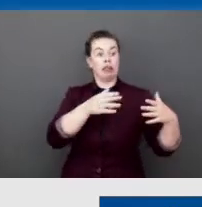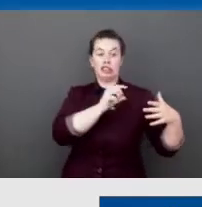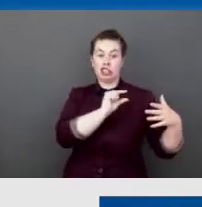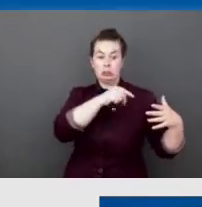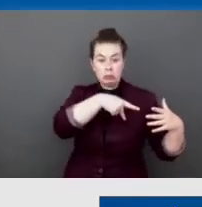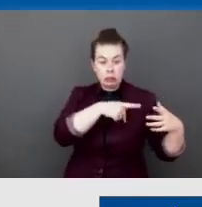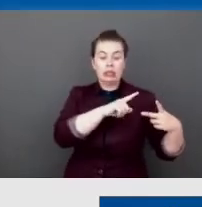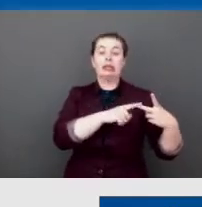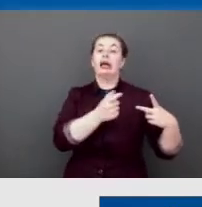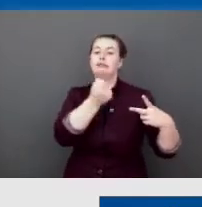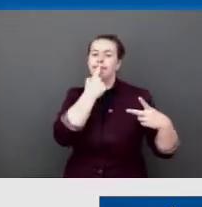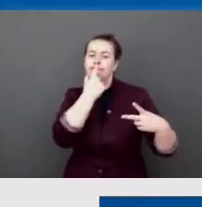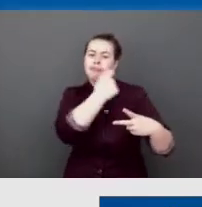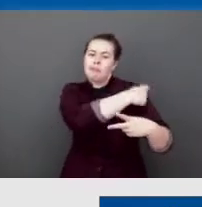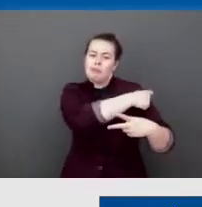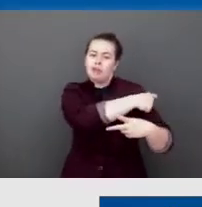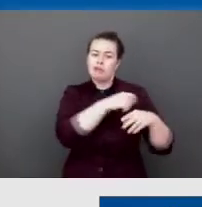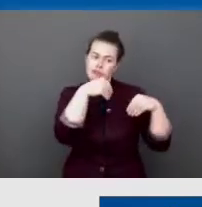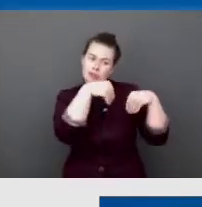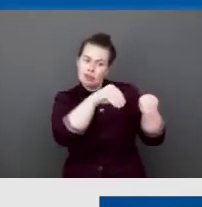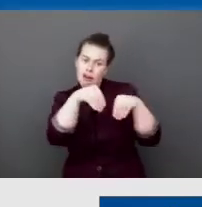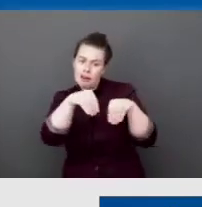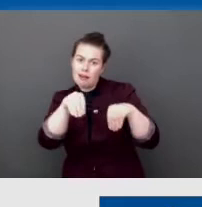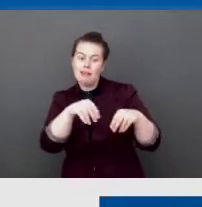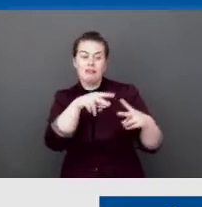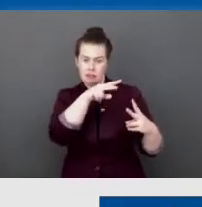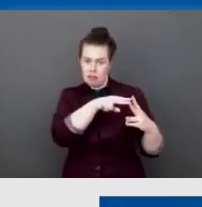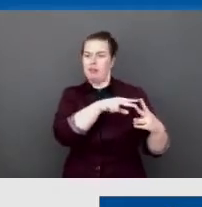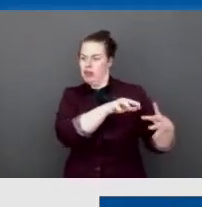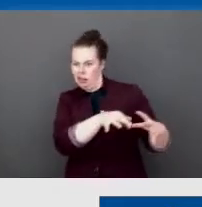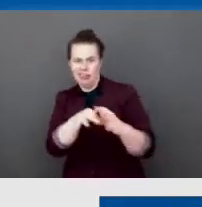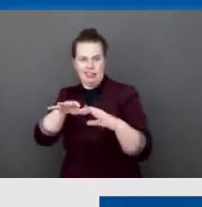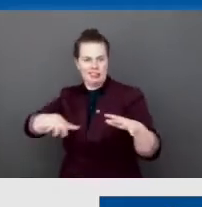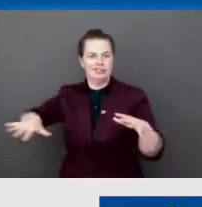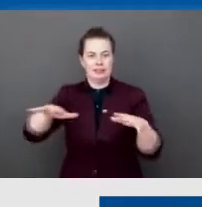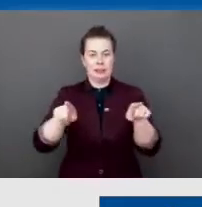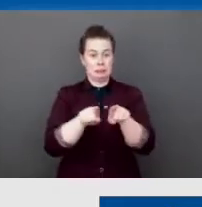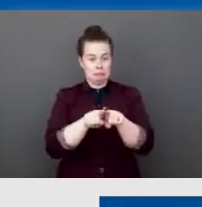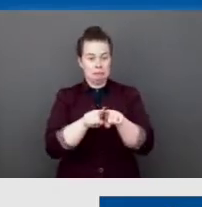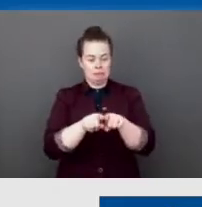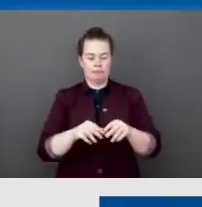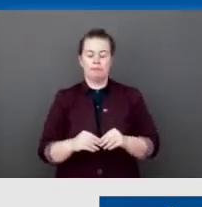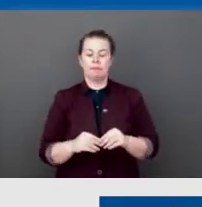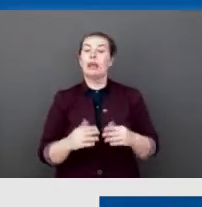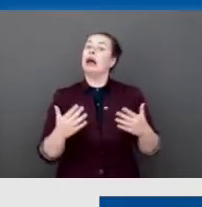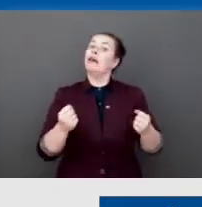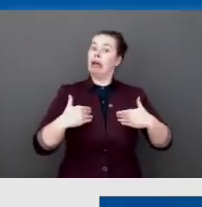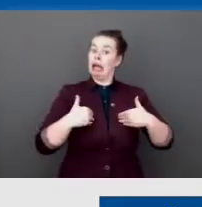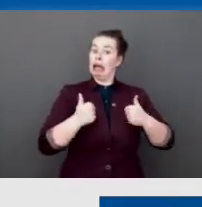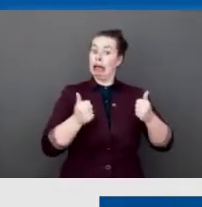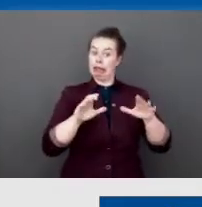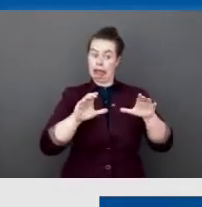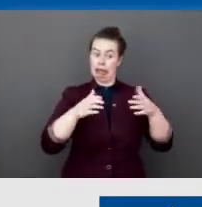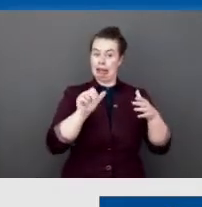the representatives of both of those bodies, and they provide basic core service and enhanced services. 2 other entities are the Public